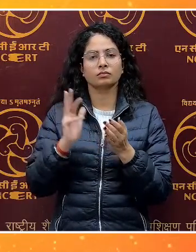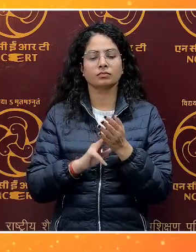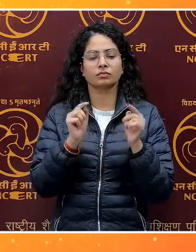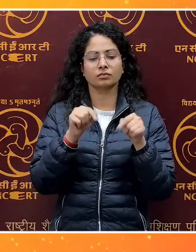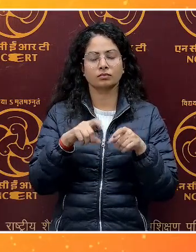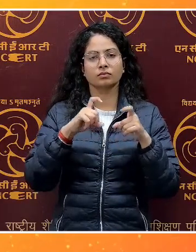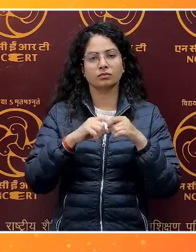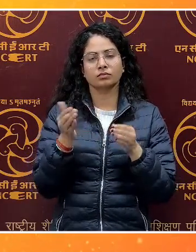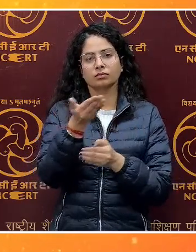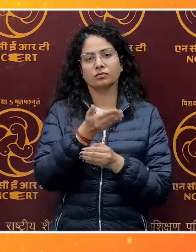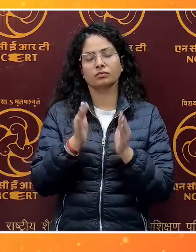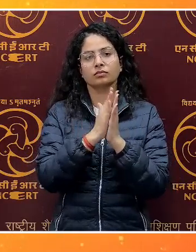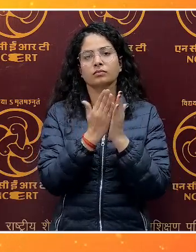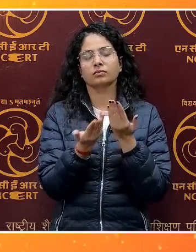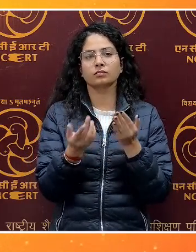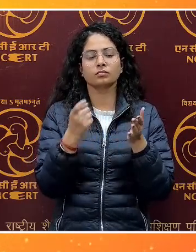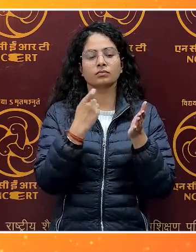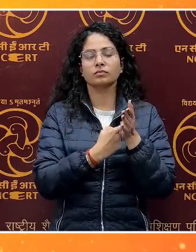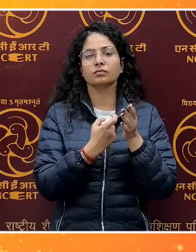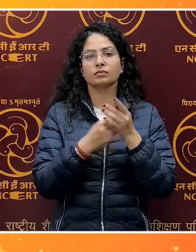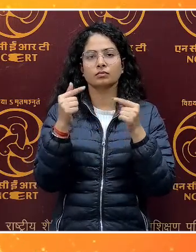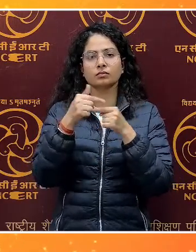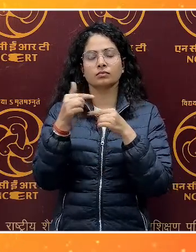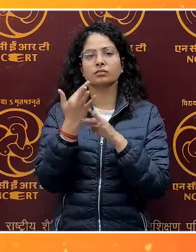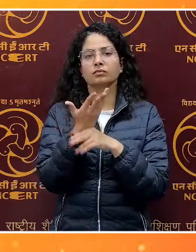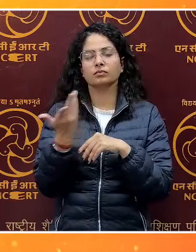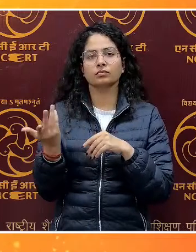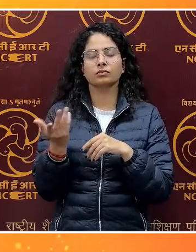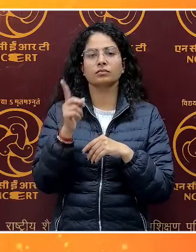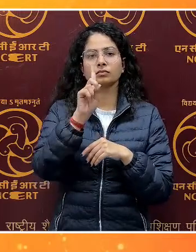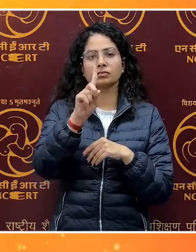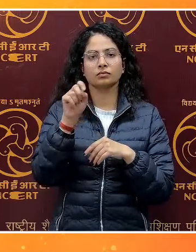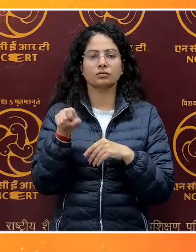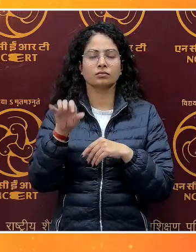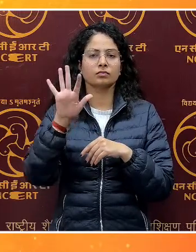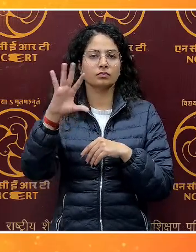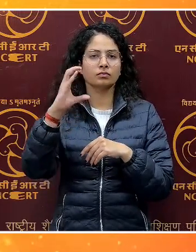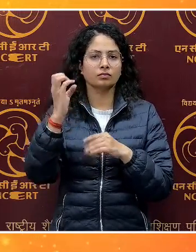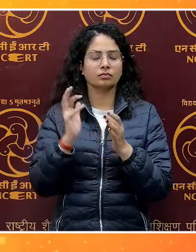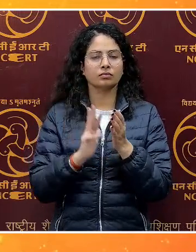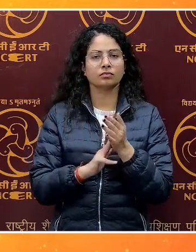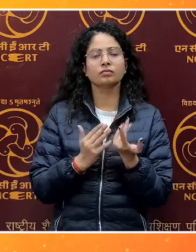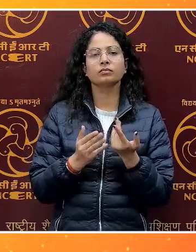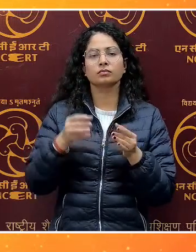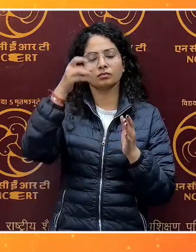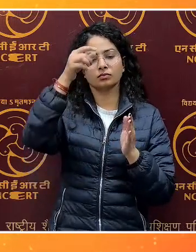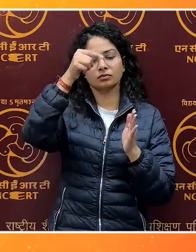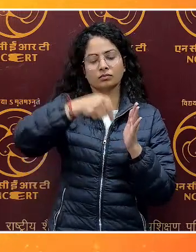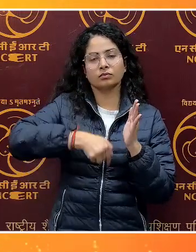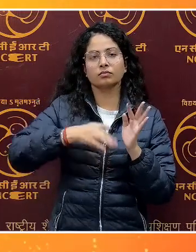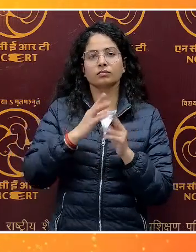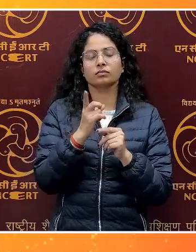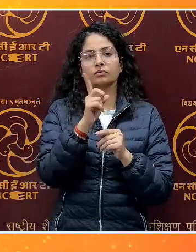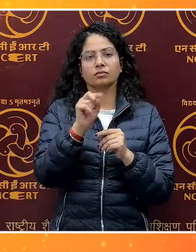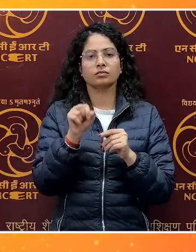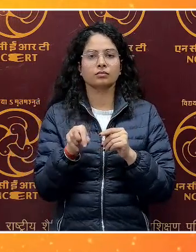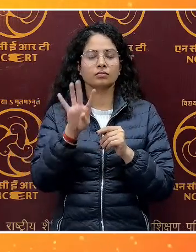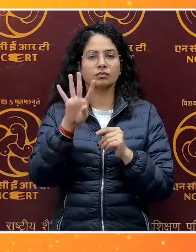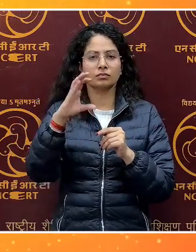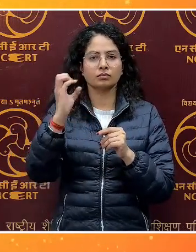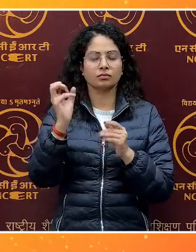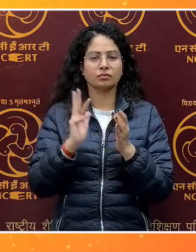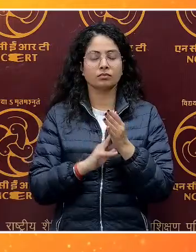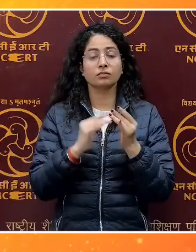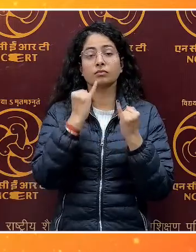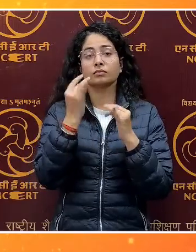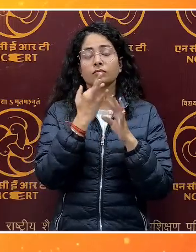from your textbook. The radius of each of the depressions is 0.5 centimeters and the depth is 1.4 centimeters.